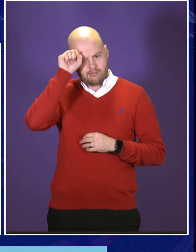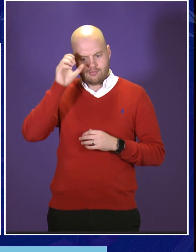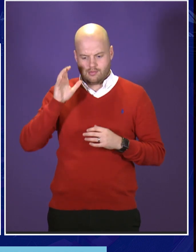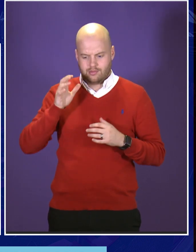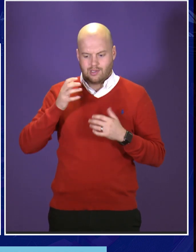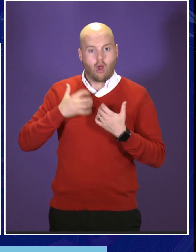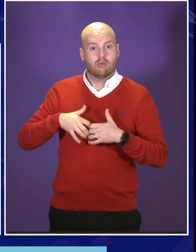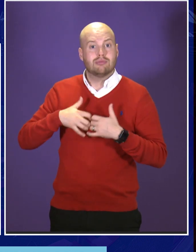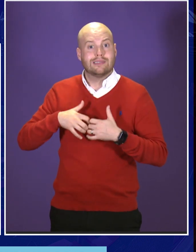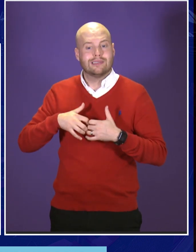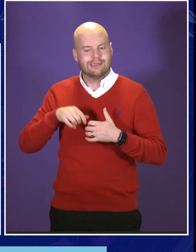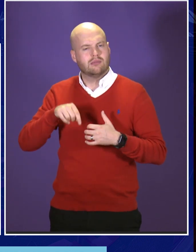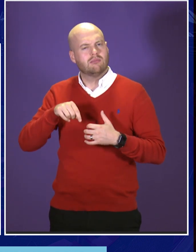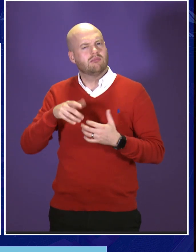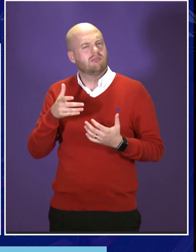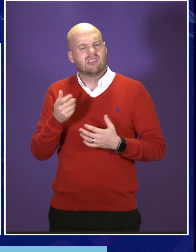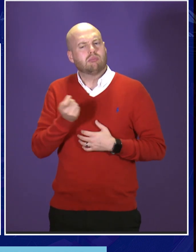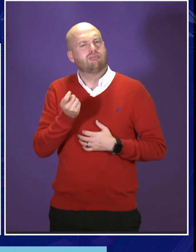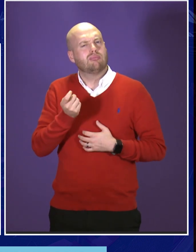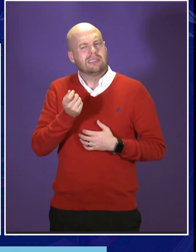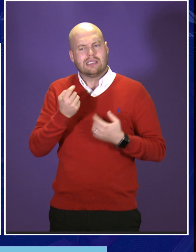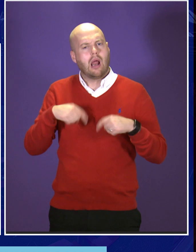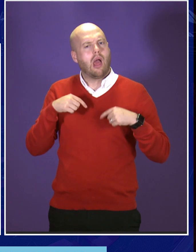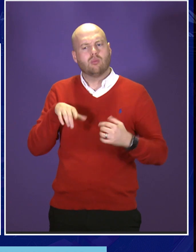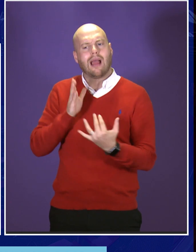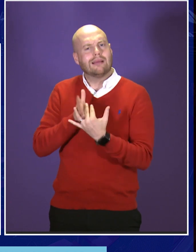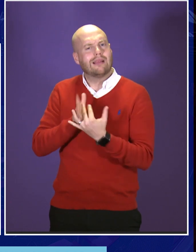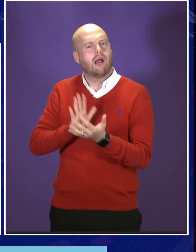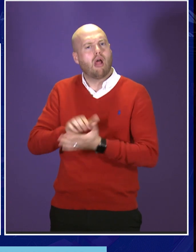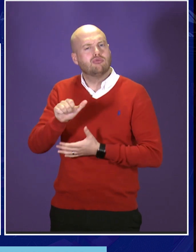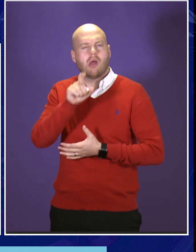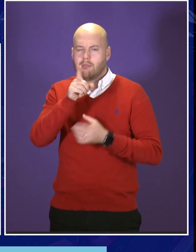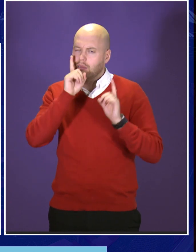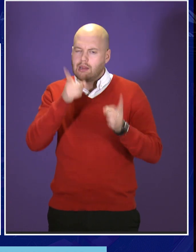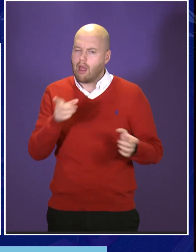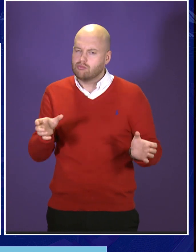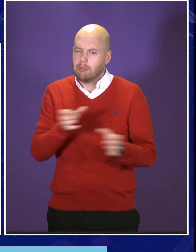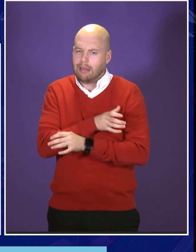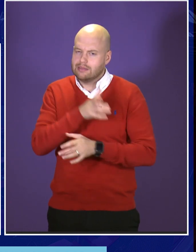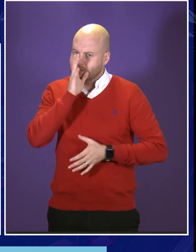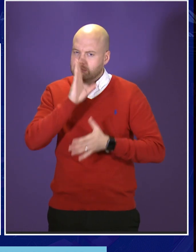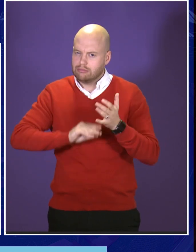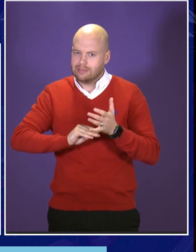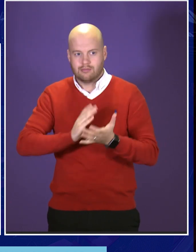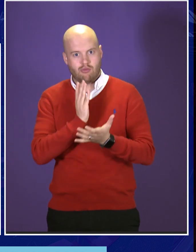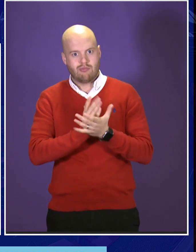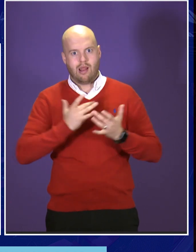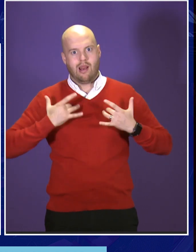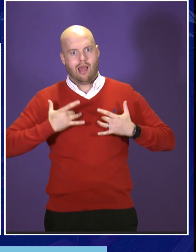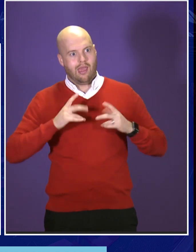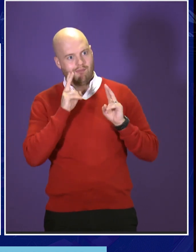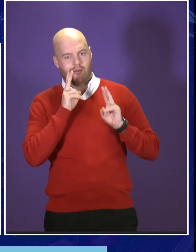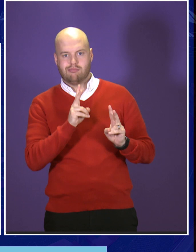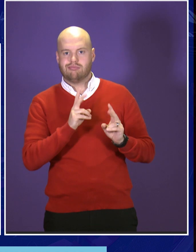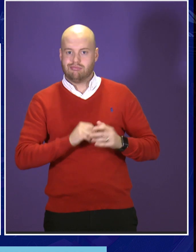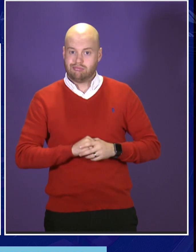as something that is augmentative and that allows for access and culture, but will never replace the experience of seeing something or feeling it in